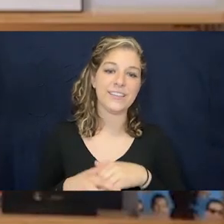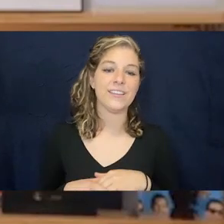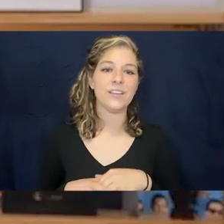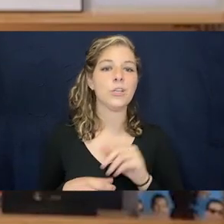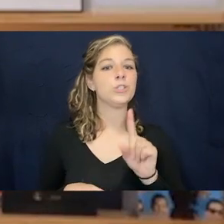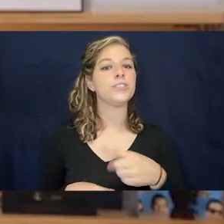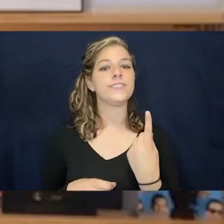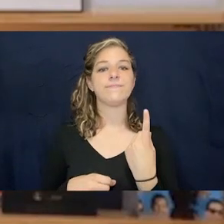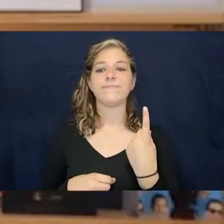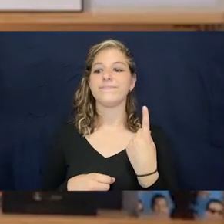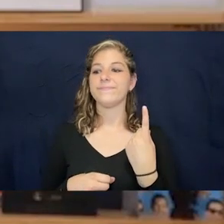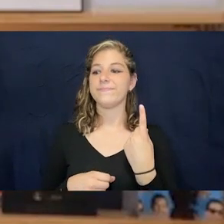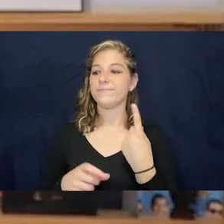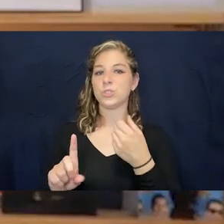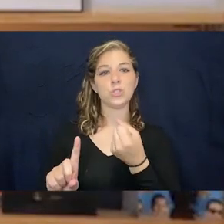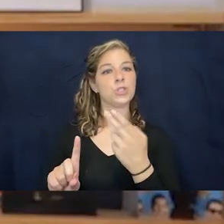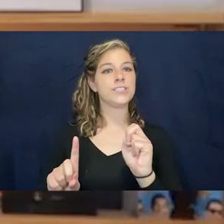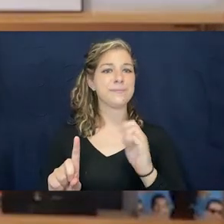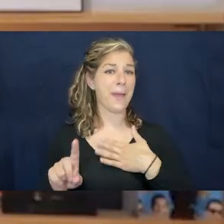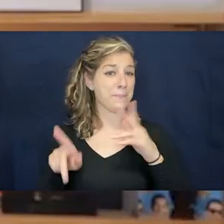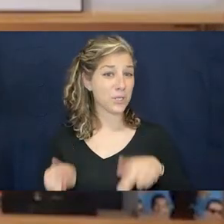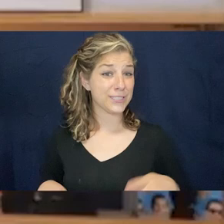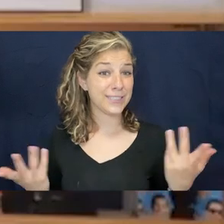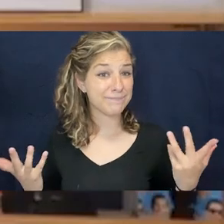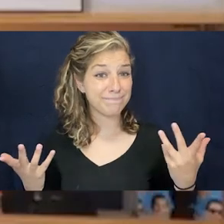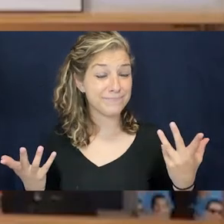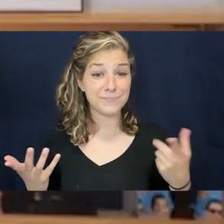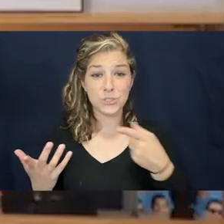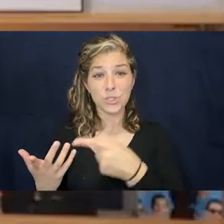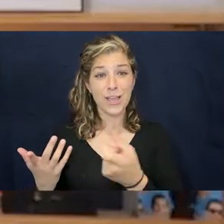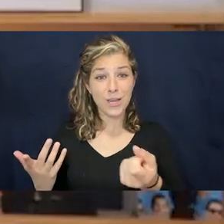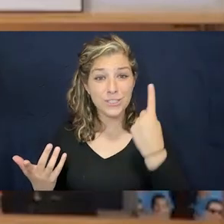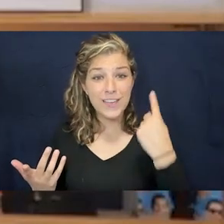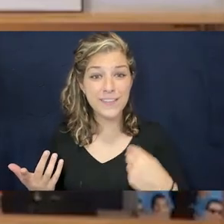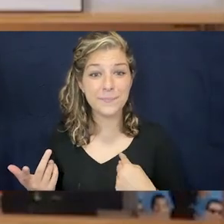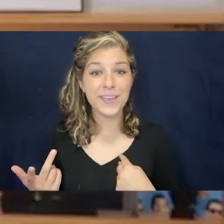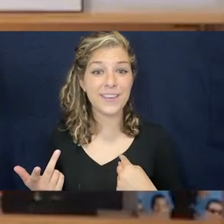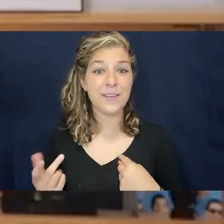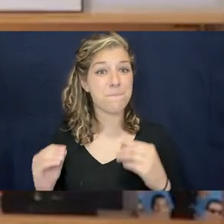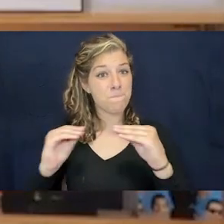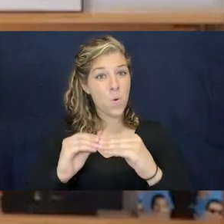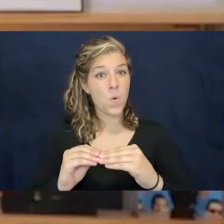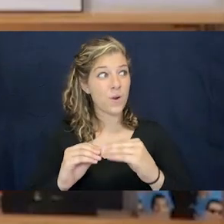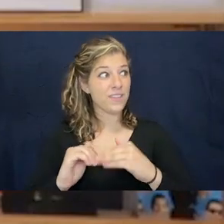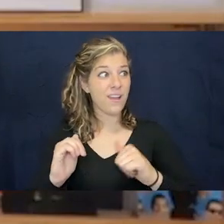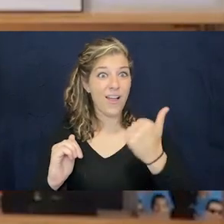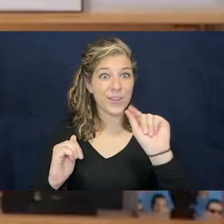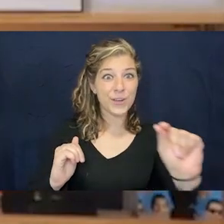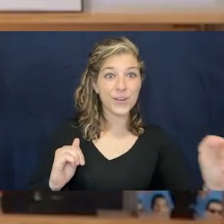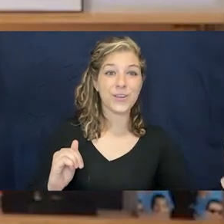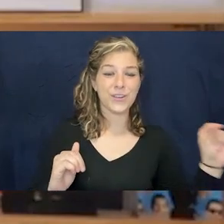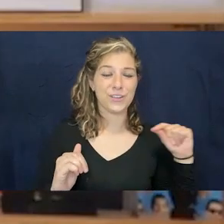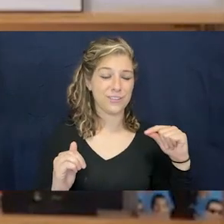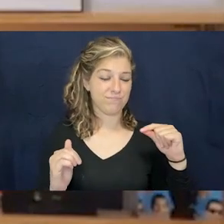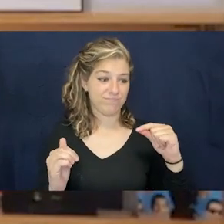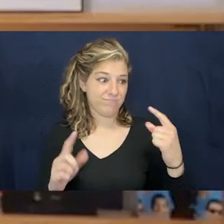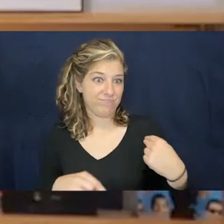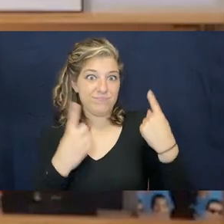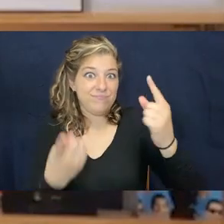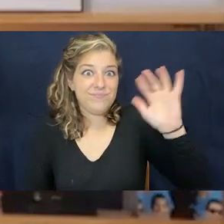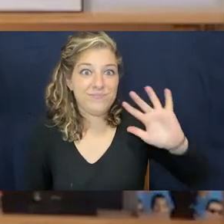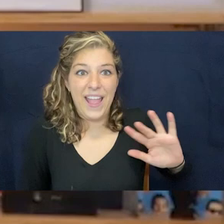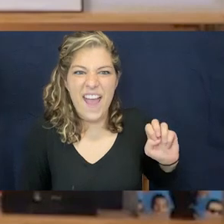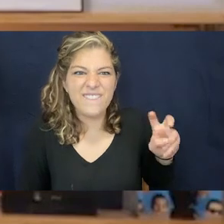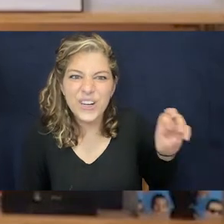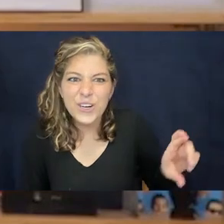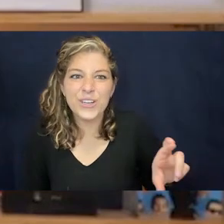especially just in a way that she's my person and she understands me more than anybody else